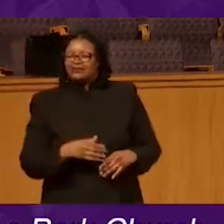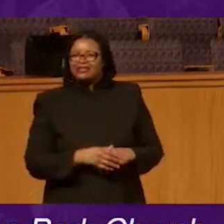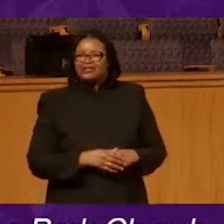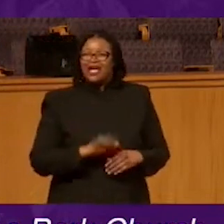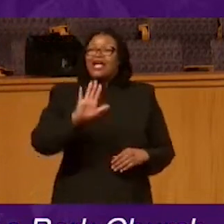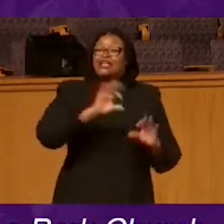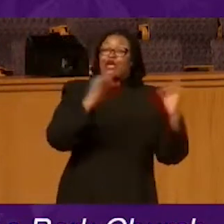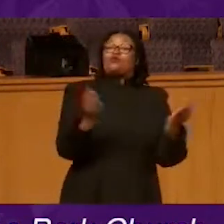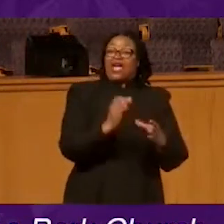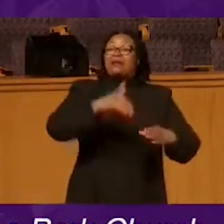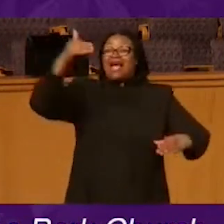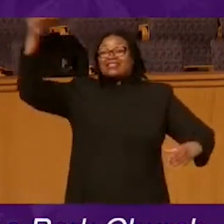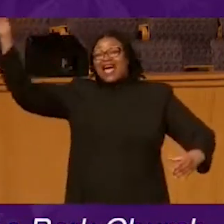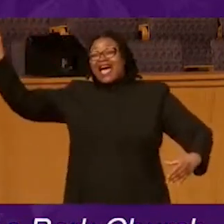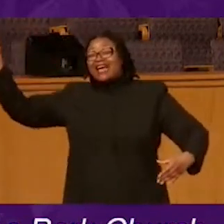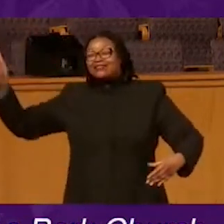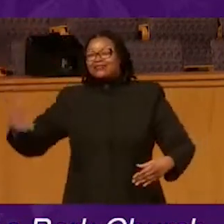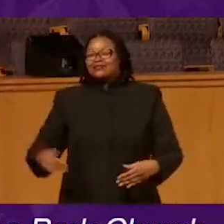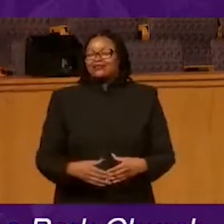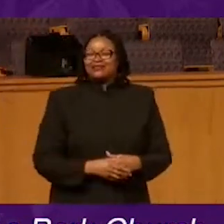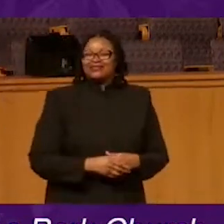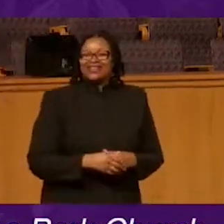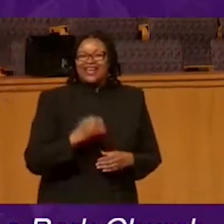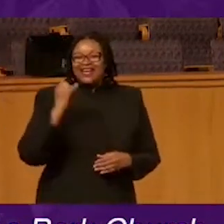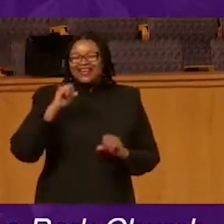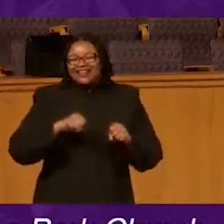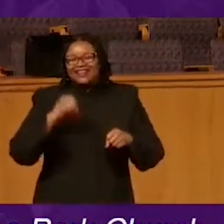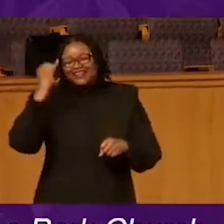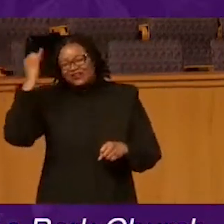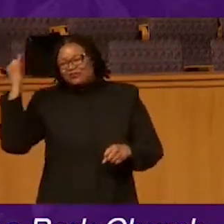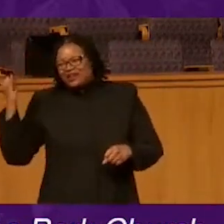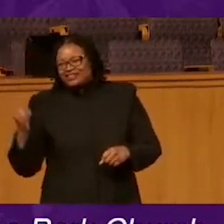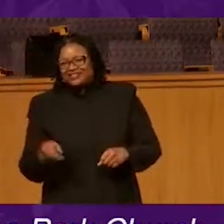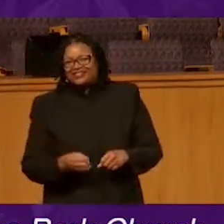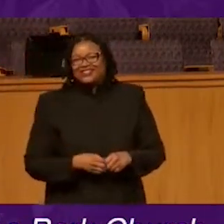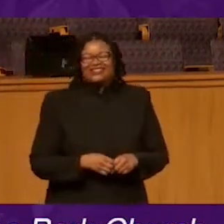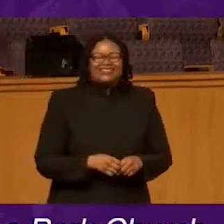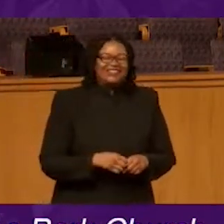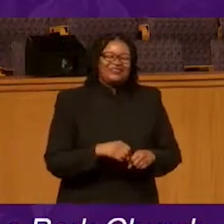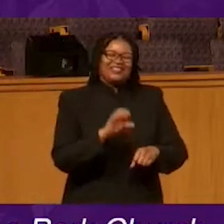your family outside. Can you imagine being in the sanctuary?